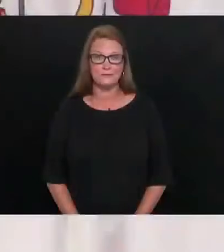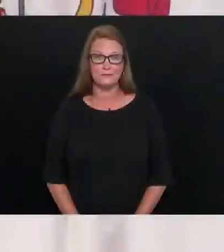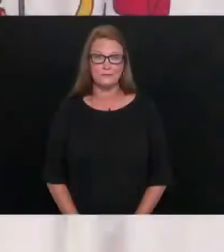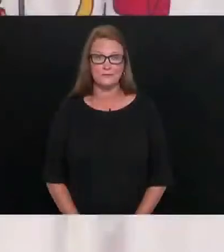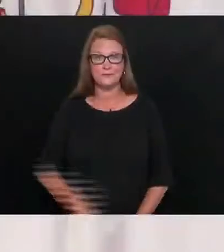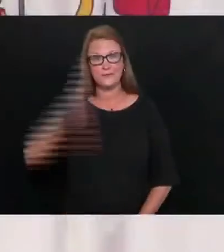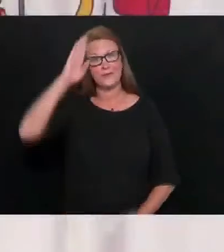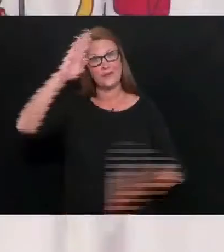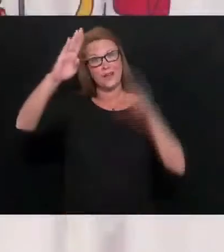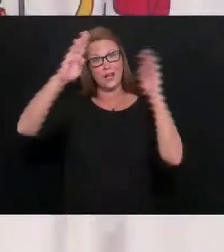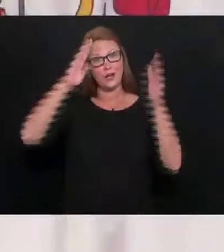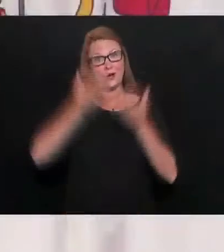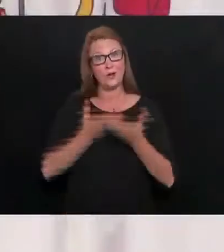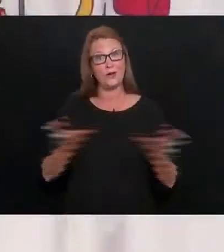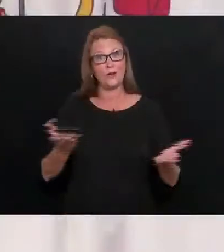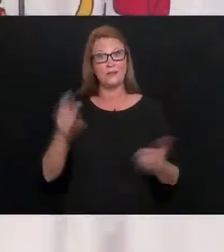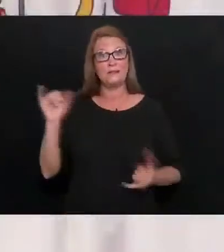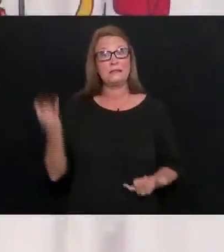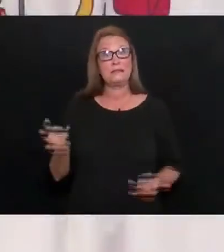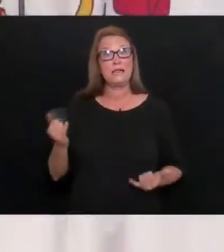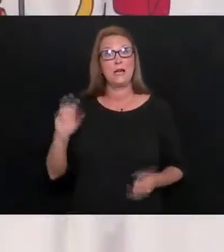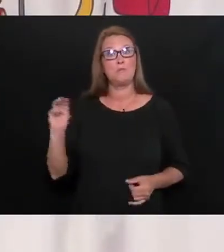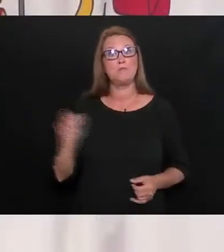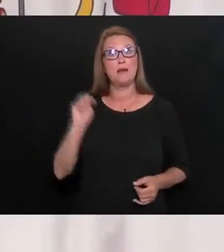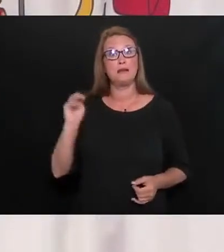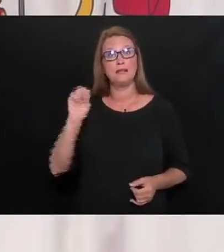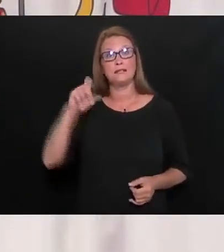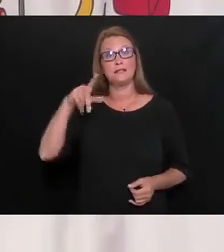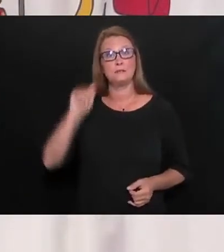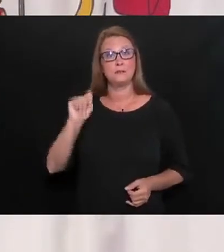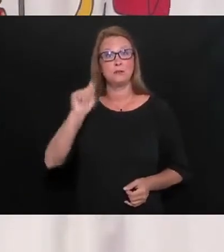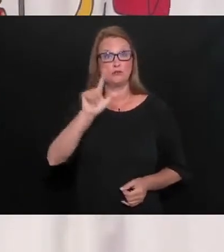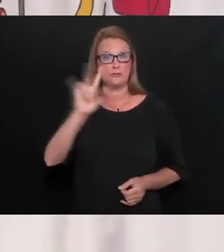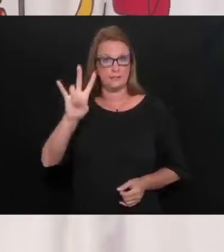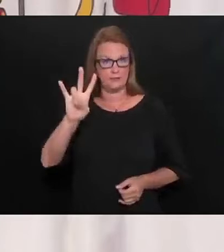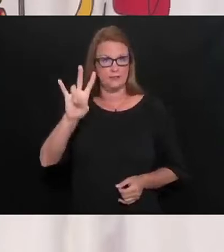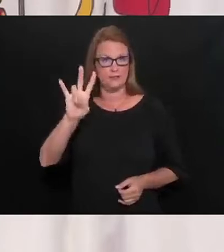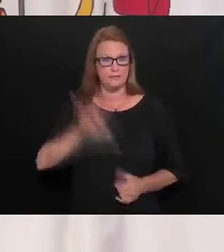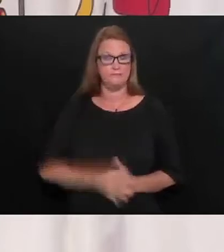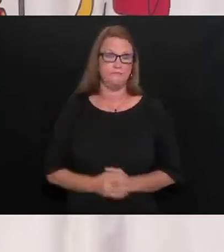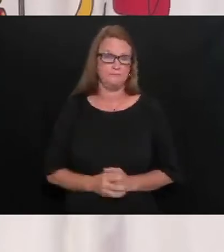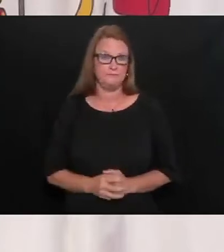Hello, everyone. It's Monday, September the 27th, and